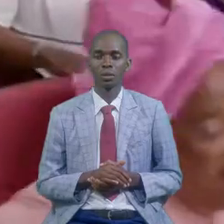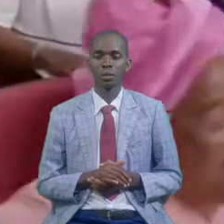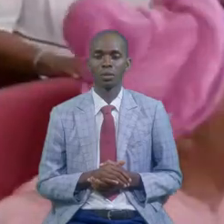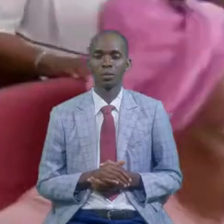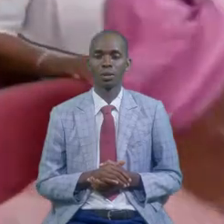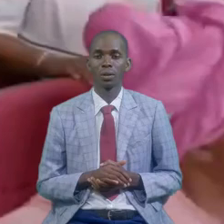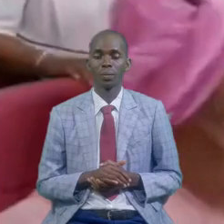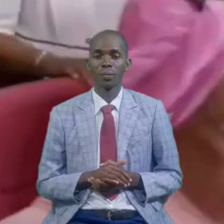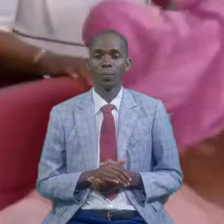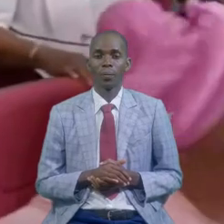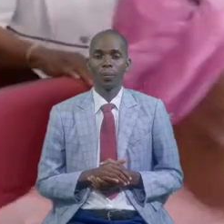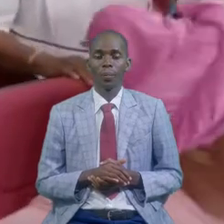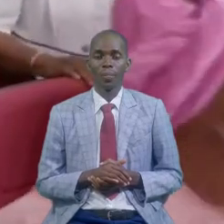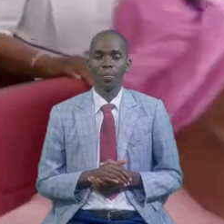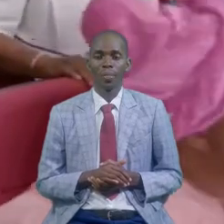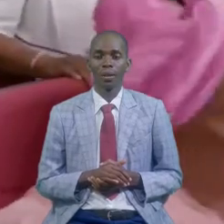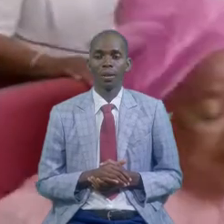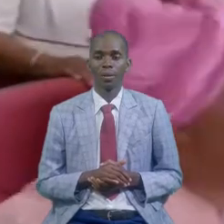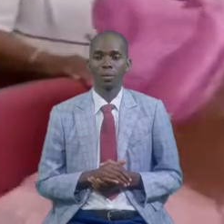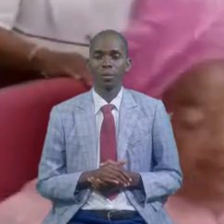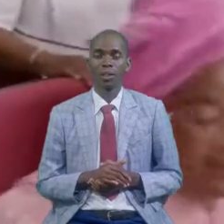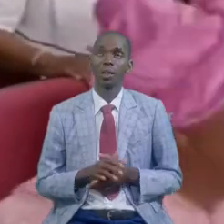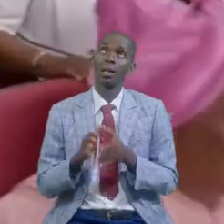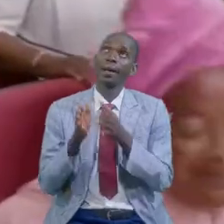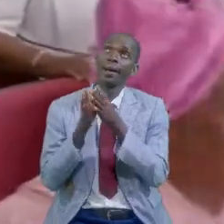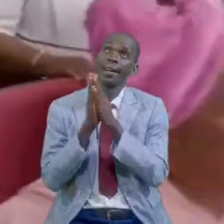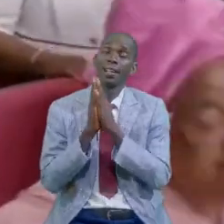Ask. And it shall be so.